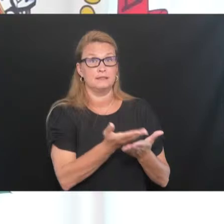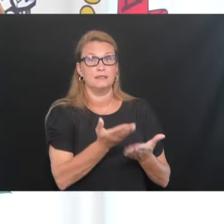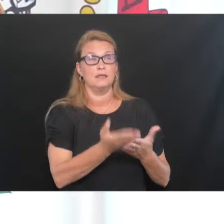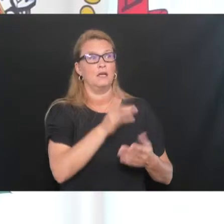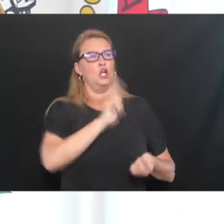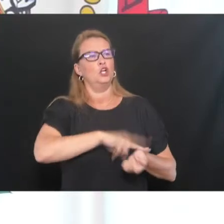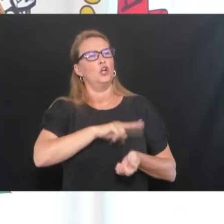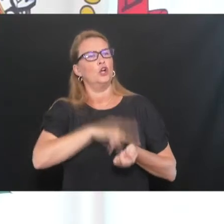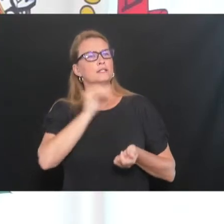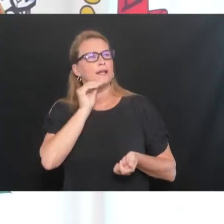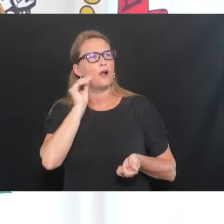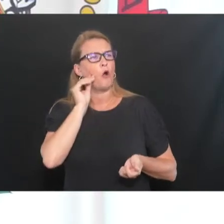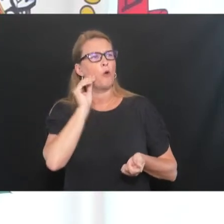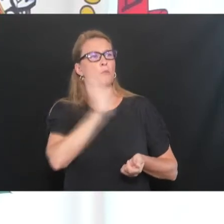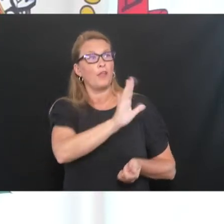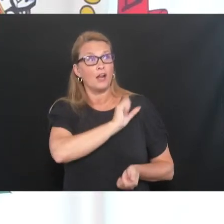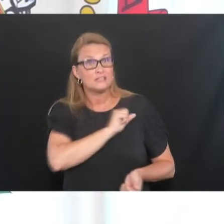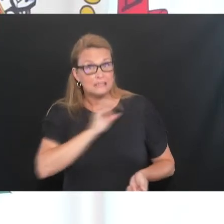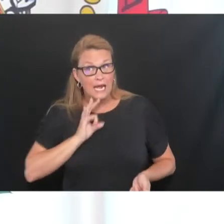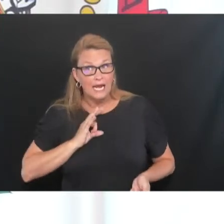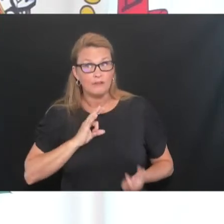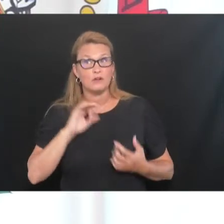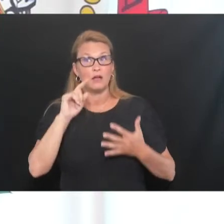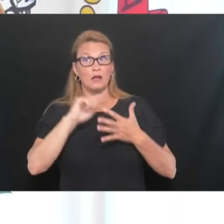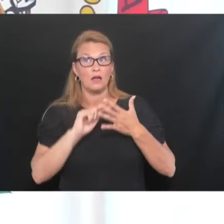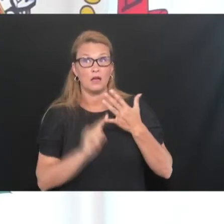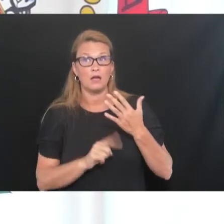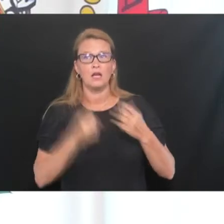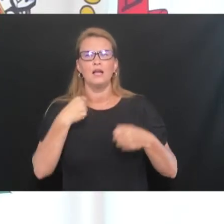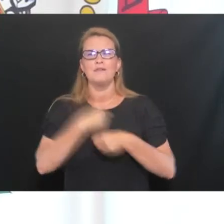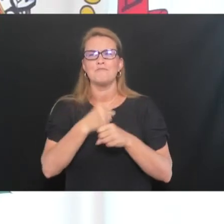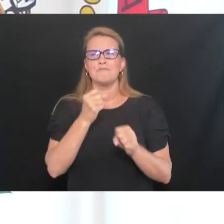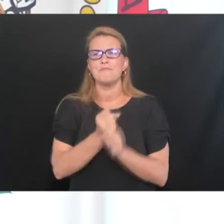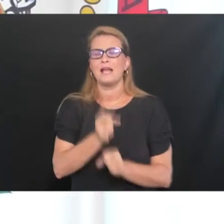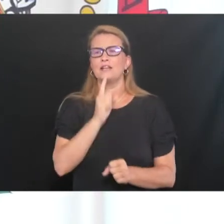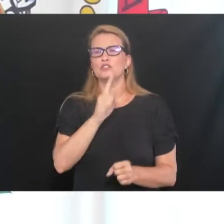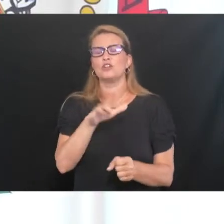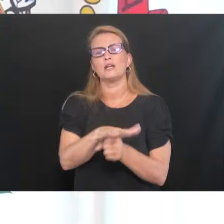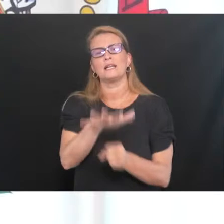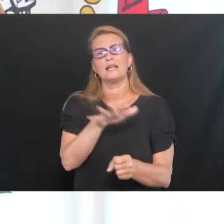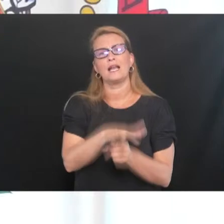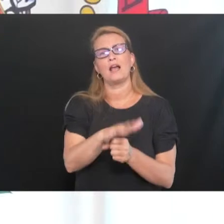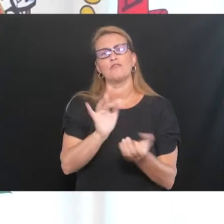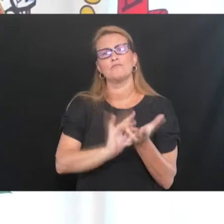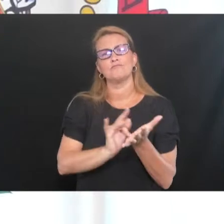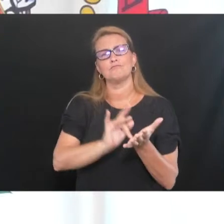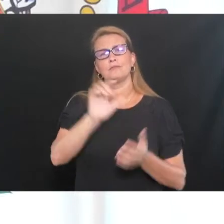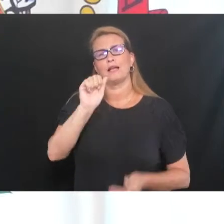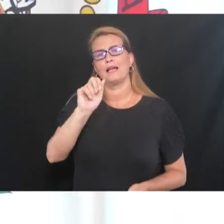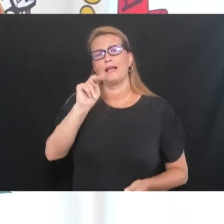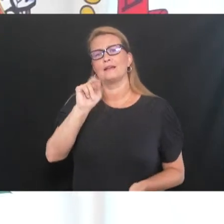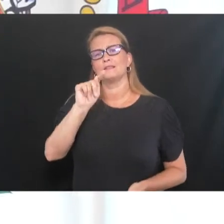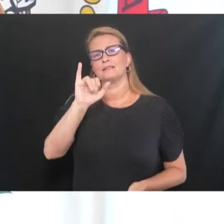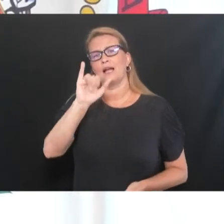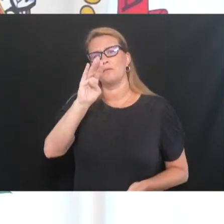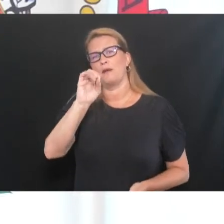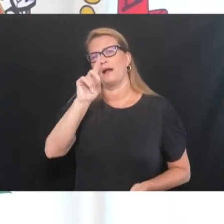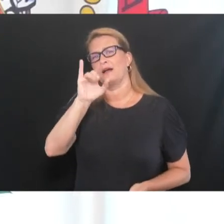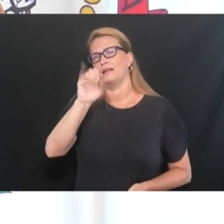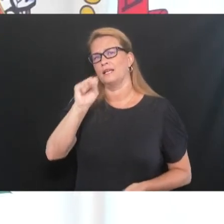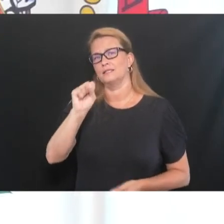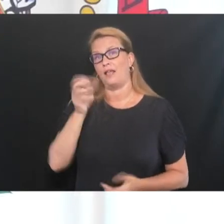and the preventative measures, and make sure that we have sufficient antibodies on hand. Basically do